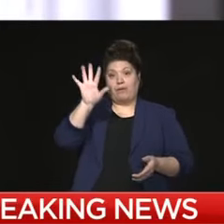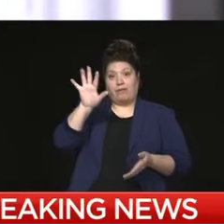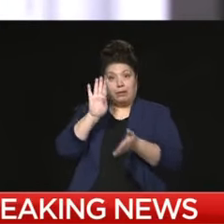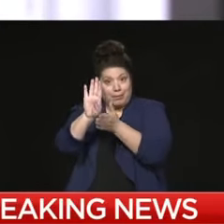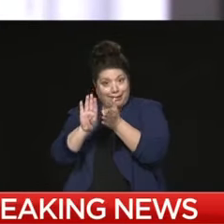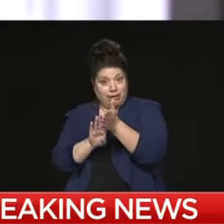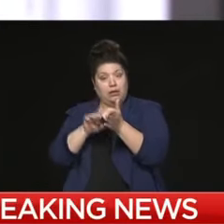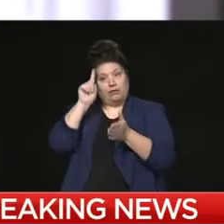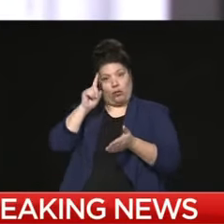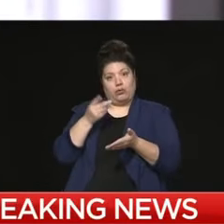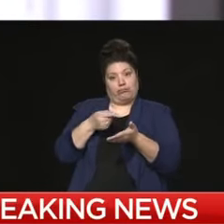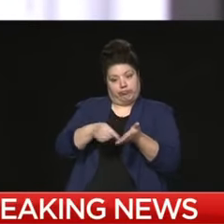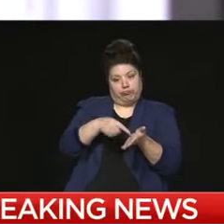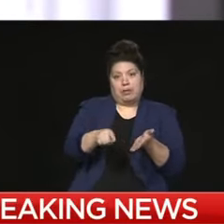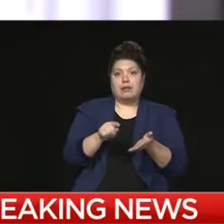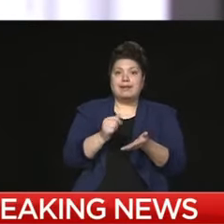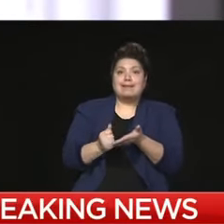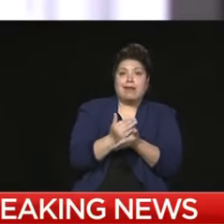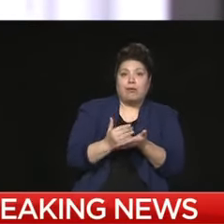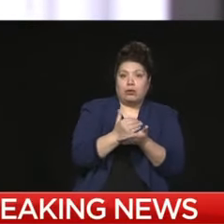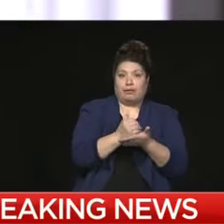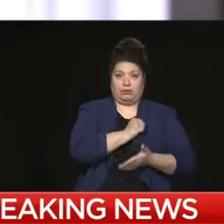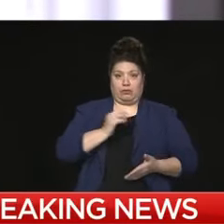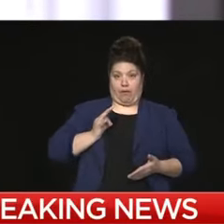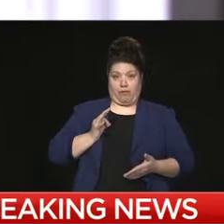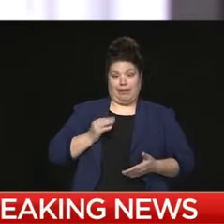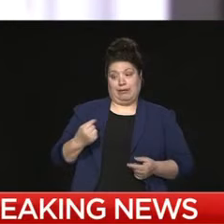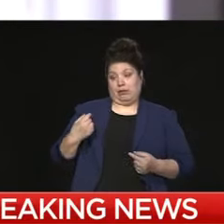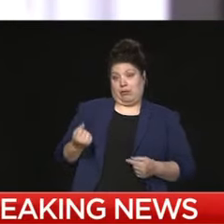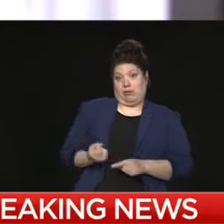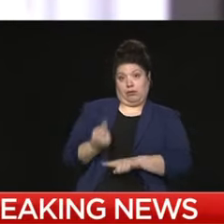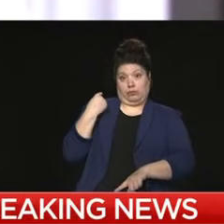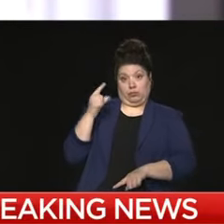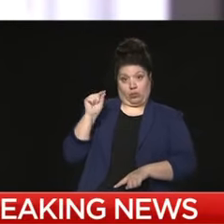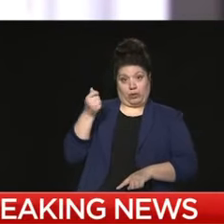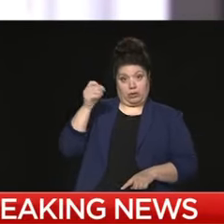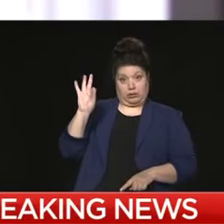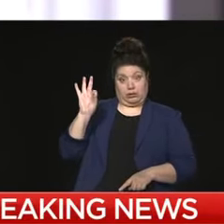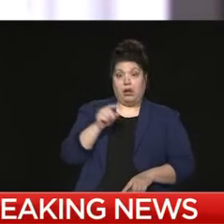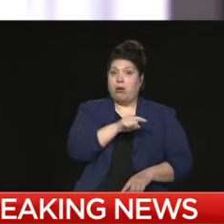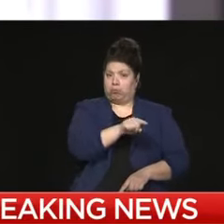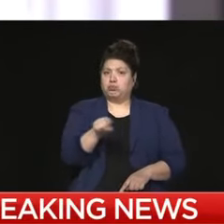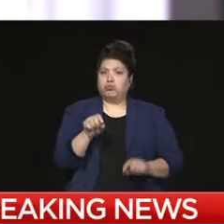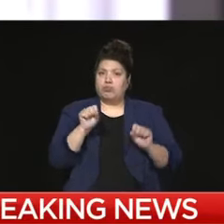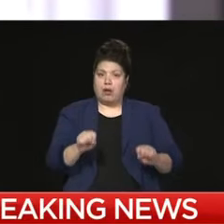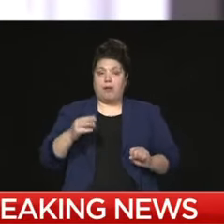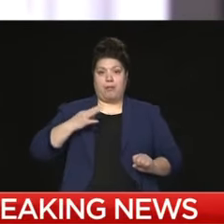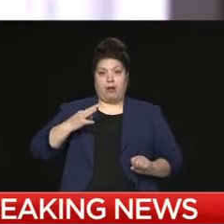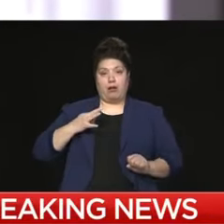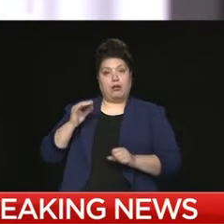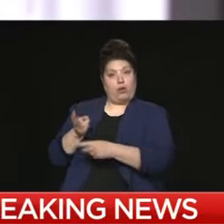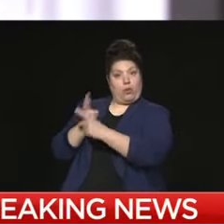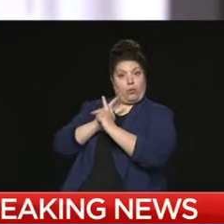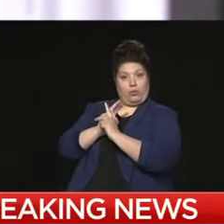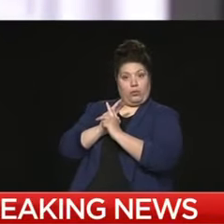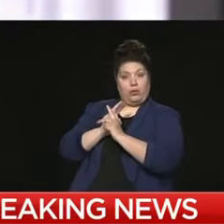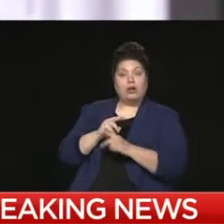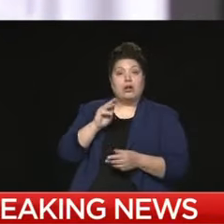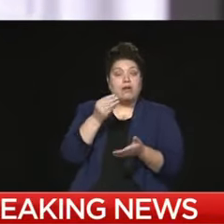million in payroll costs will be able to make a request for a guaranteed loan. This is the kind